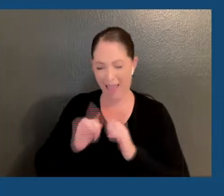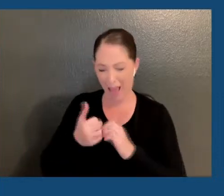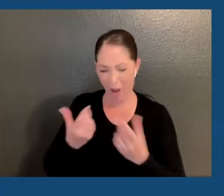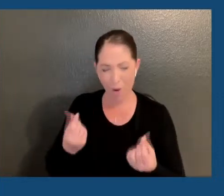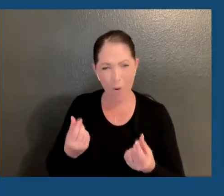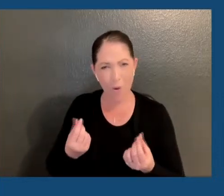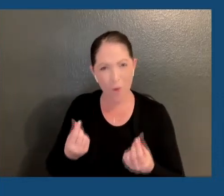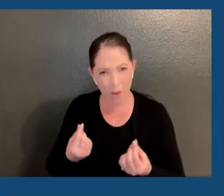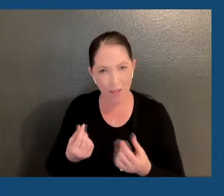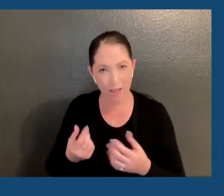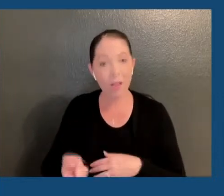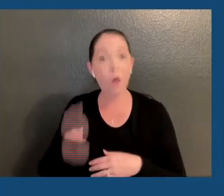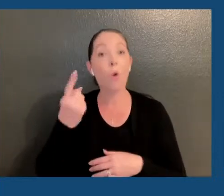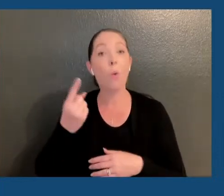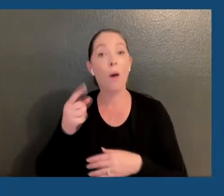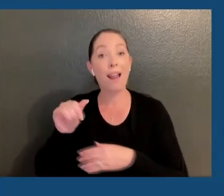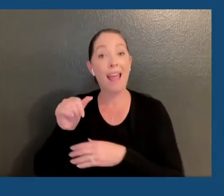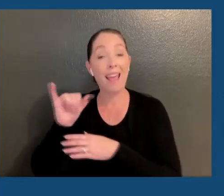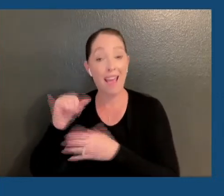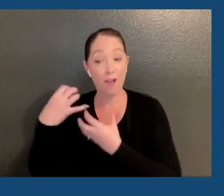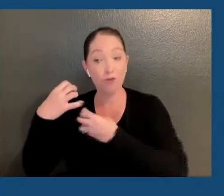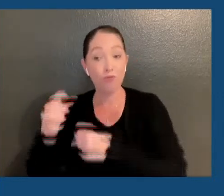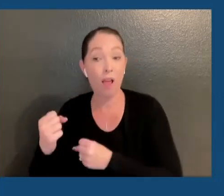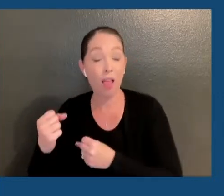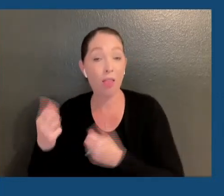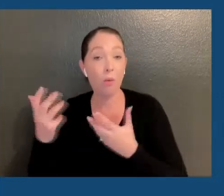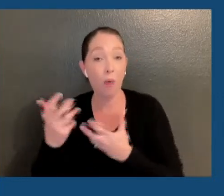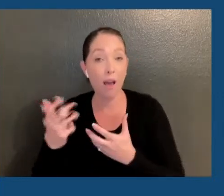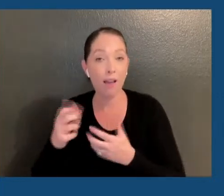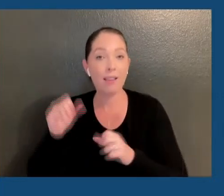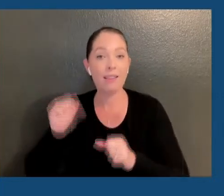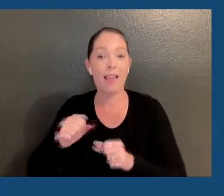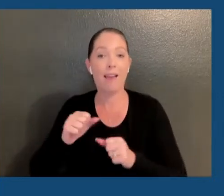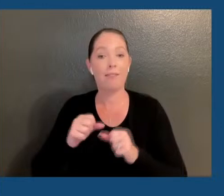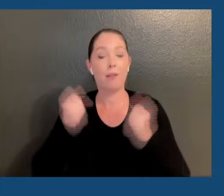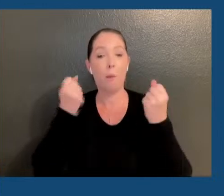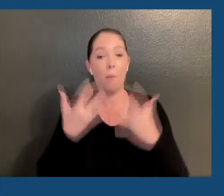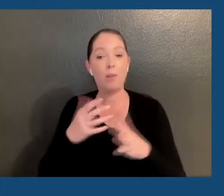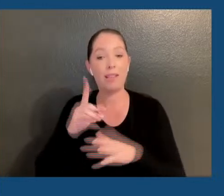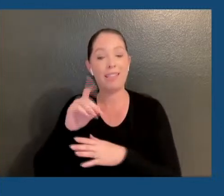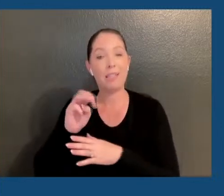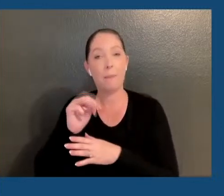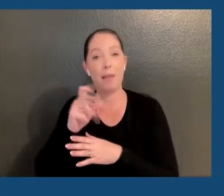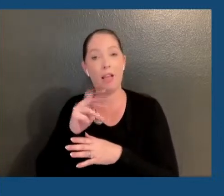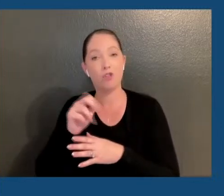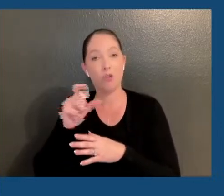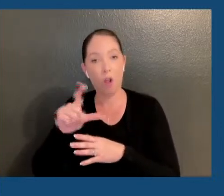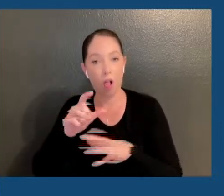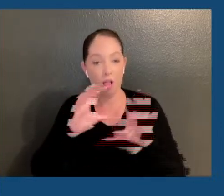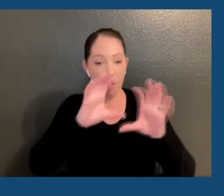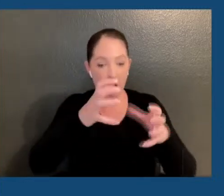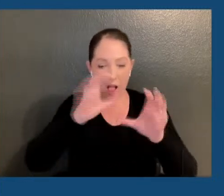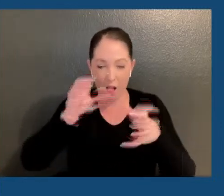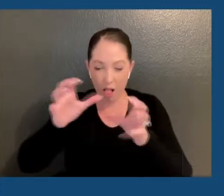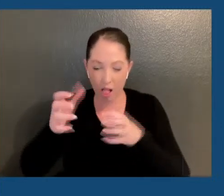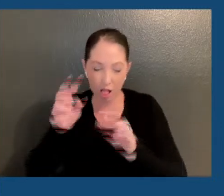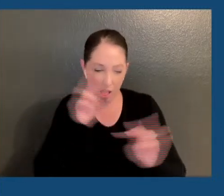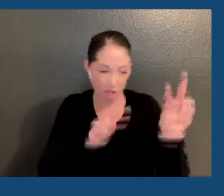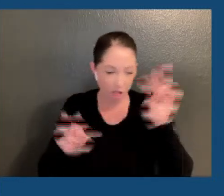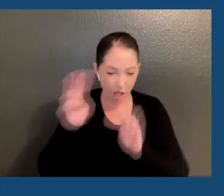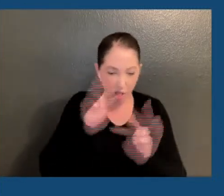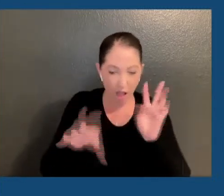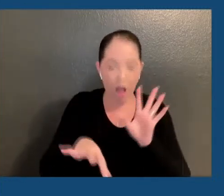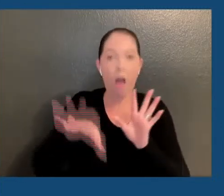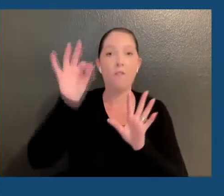of the strengths of AI is that it can analyze multidimensional data sets and find and uncover rare patterns that are sometimes missed